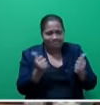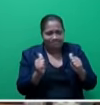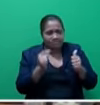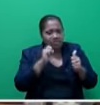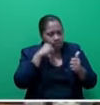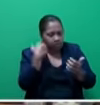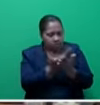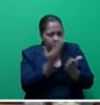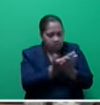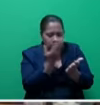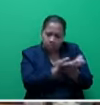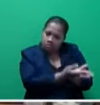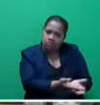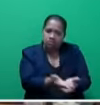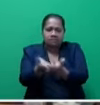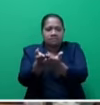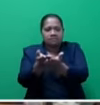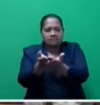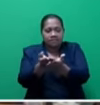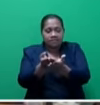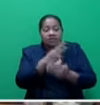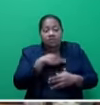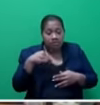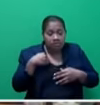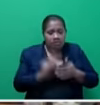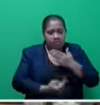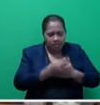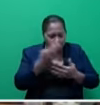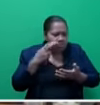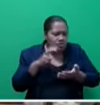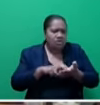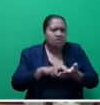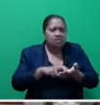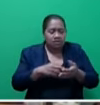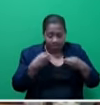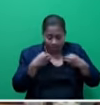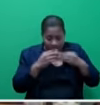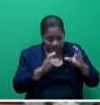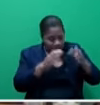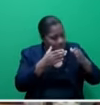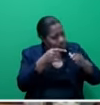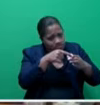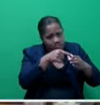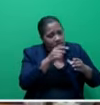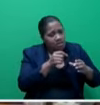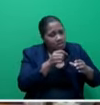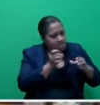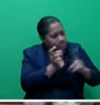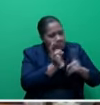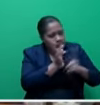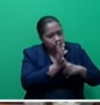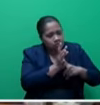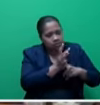tabled shortly. Honourable Speaker, the Ministry recognizes the business sector as a key partnership and a primary stakeholder